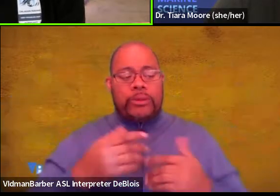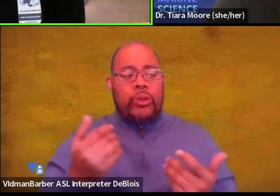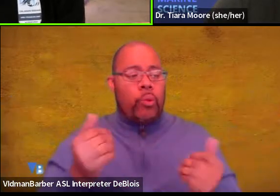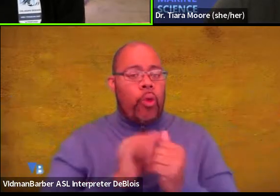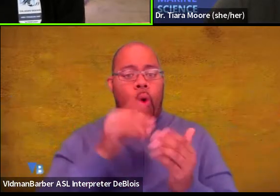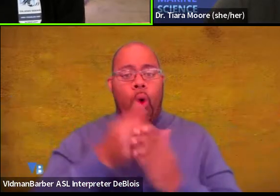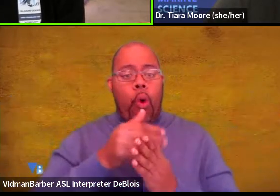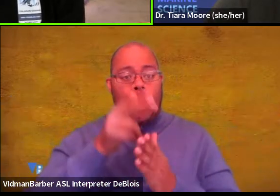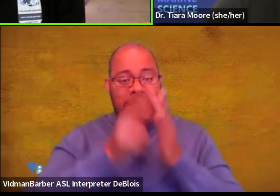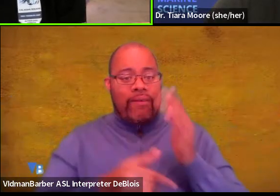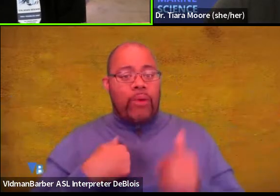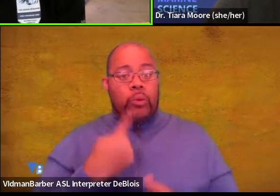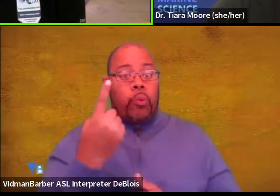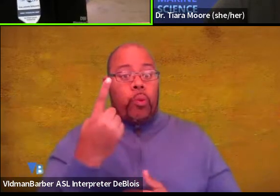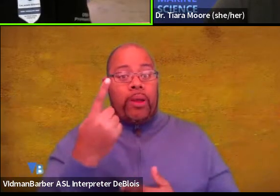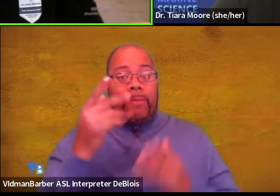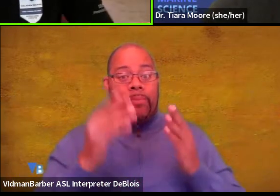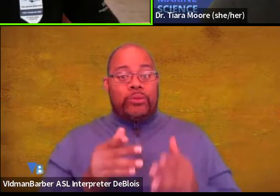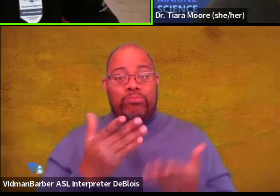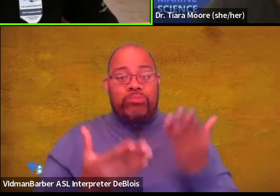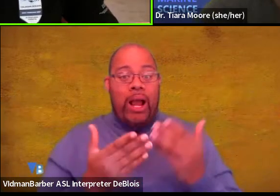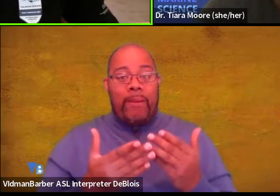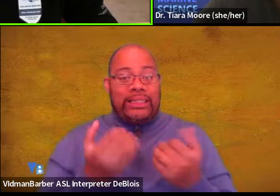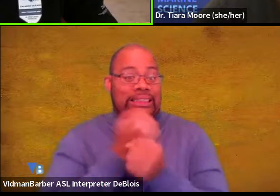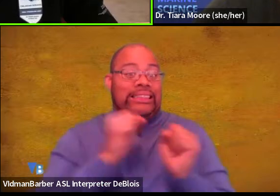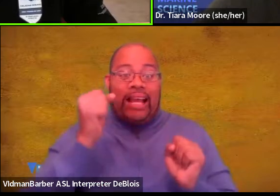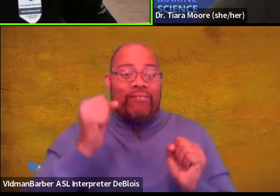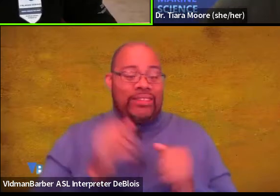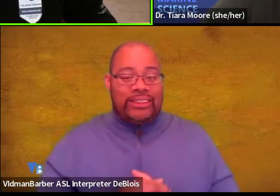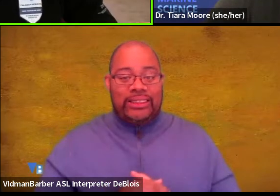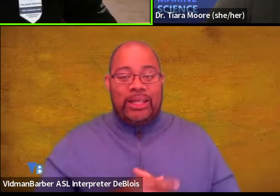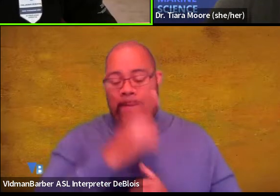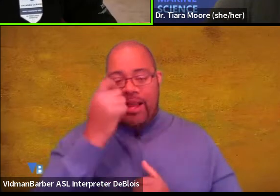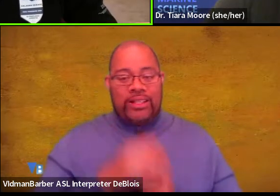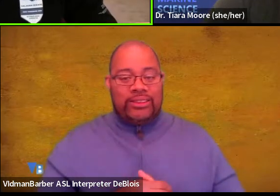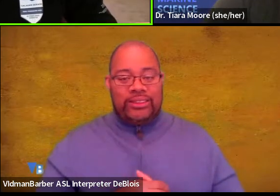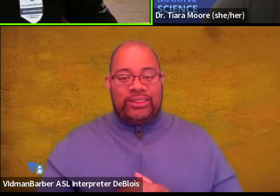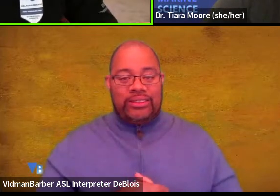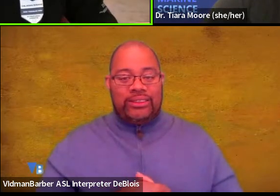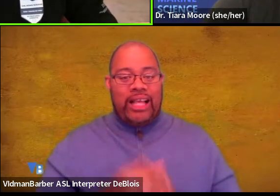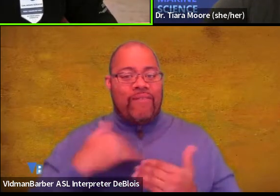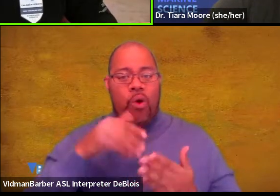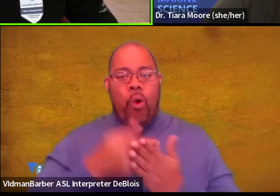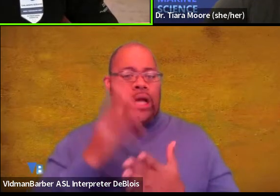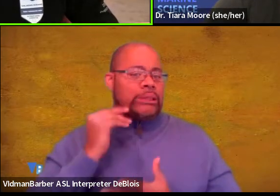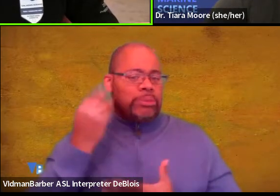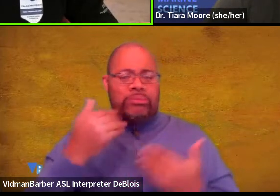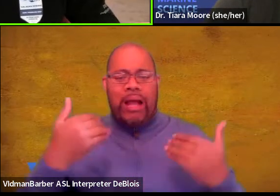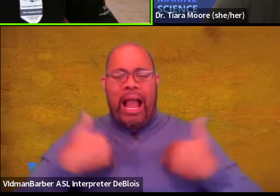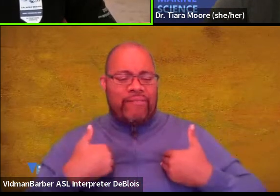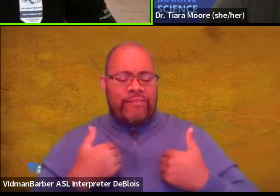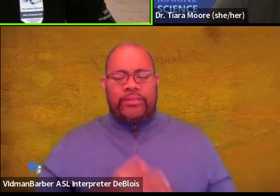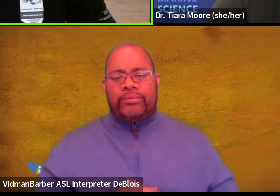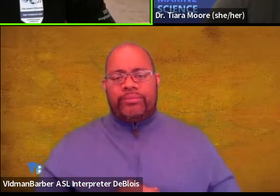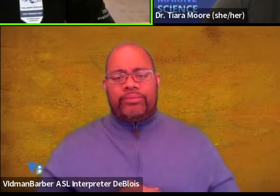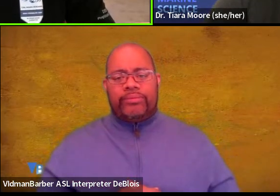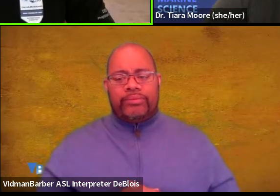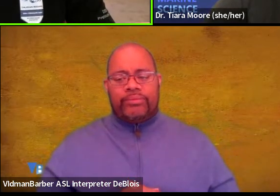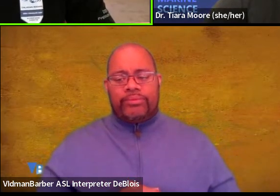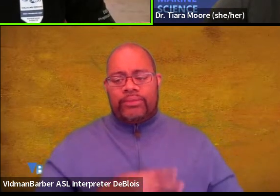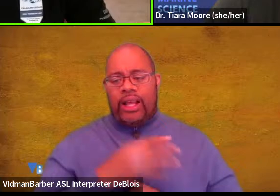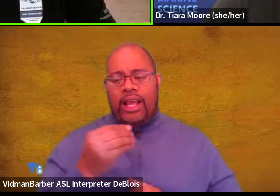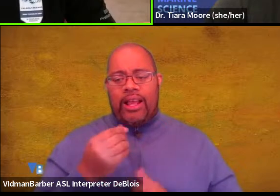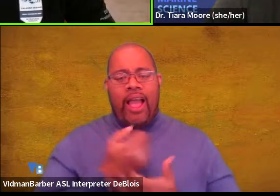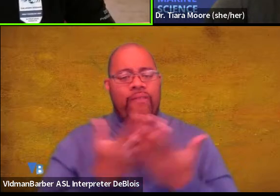all the divers, I was the one who was probably the safest, because they had all that experience behind them,